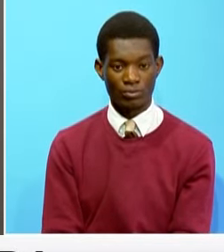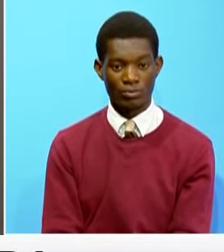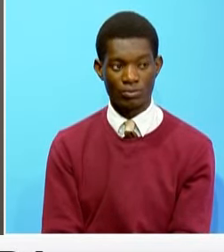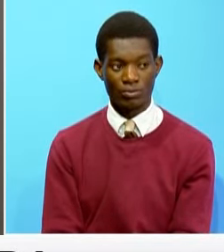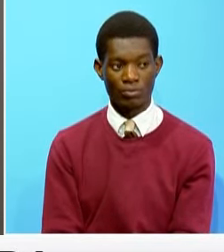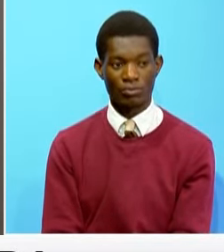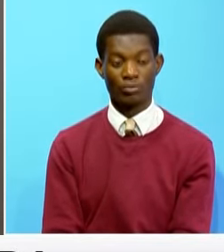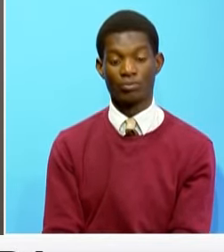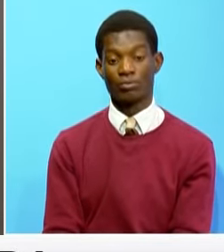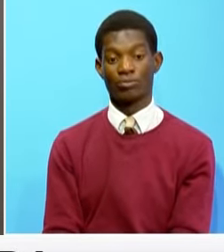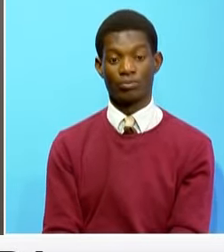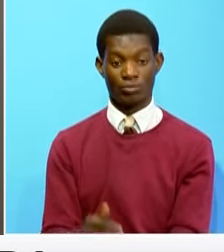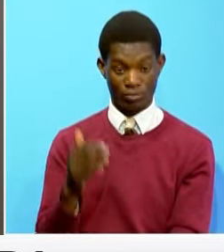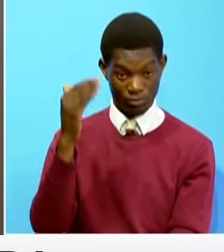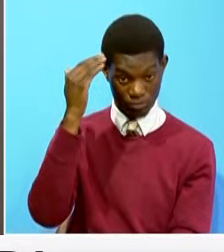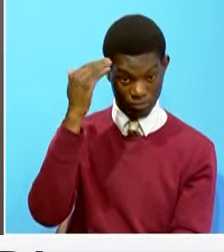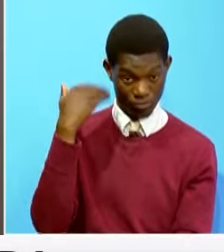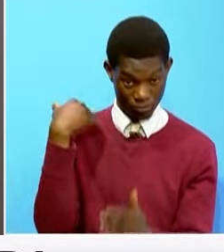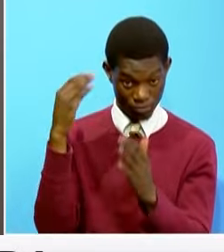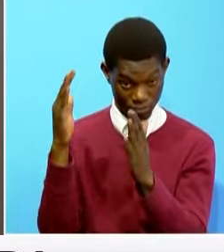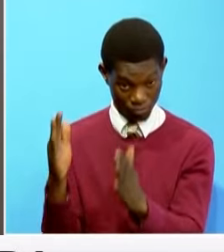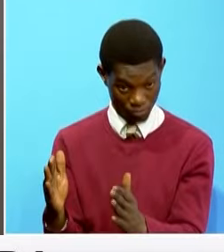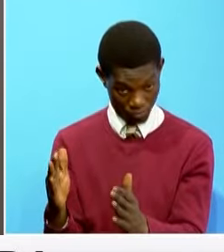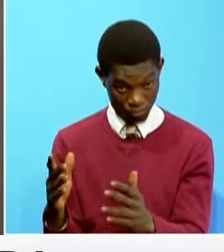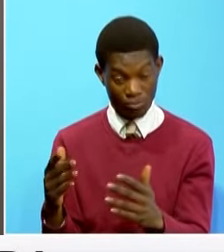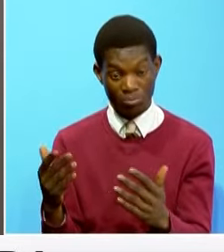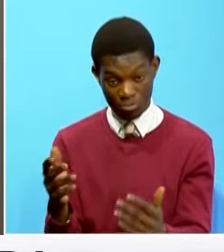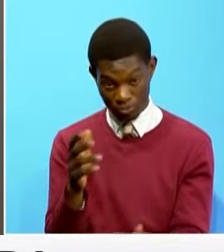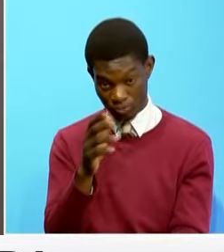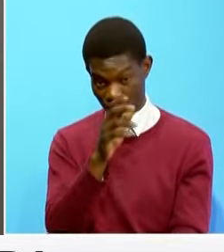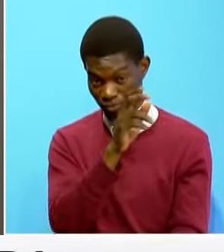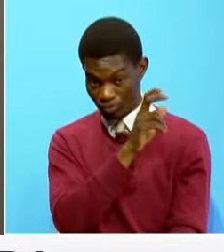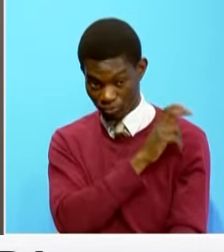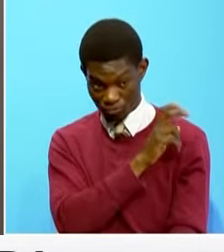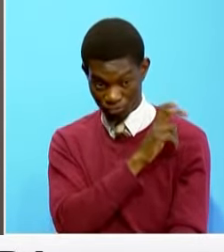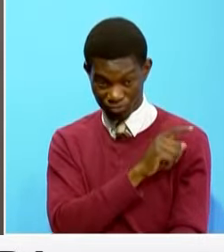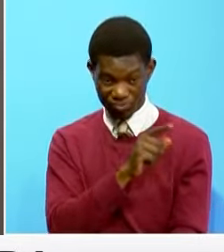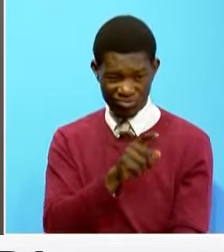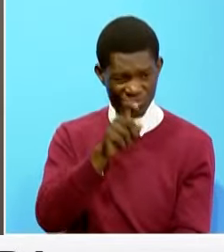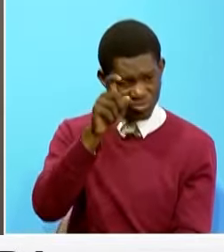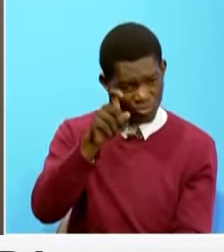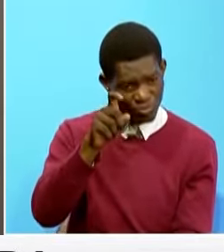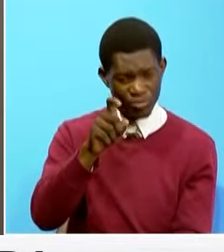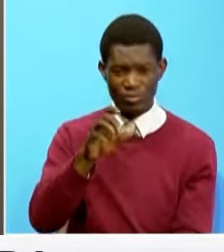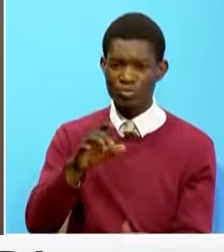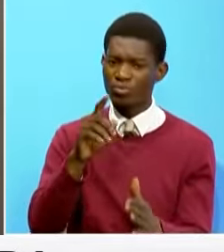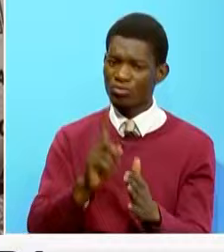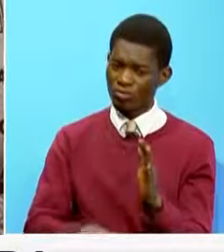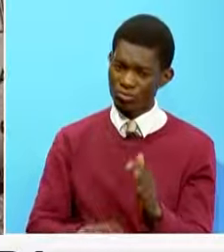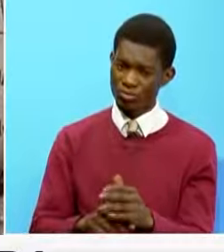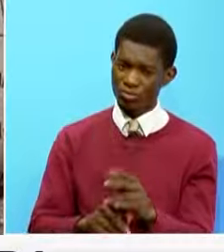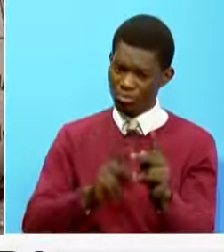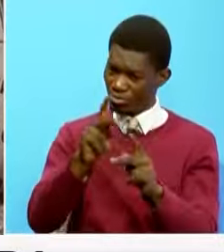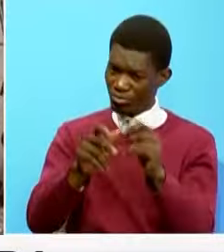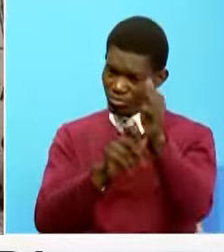our officers in uniforms continue doing what you are doing, not to allow no one to ship the mess.